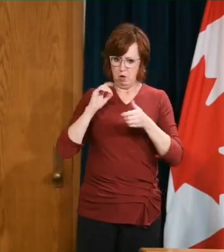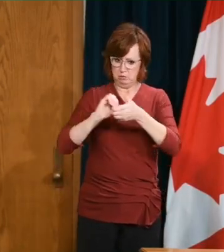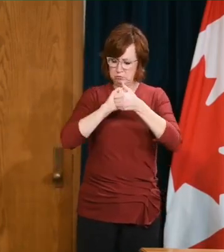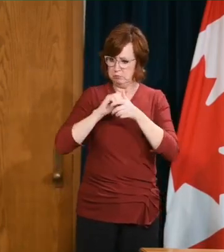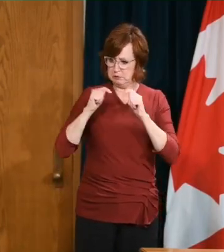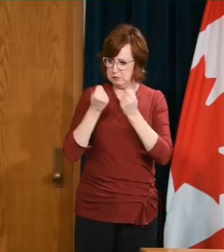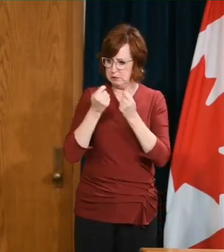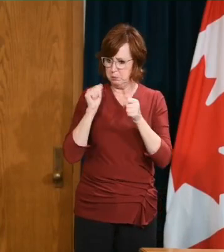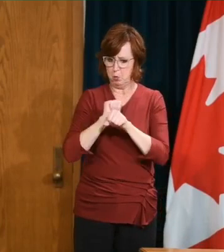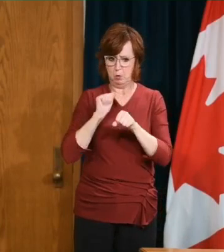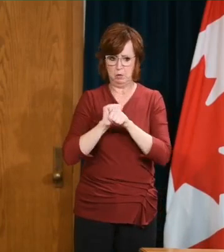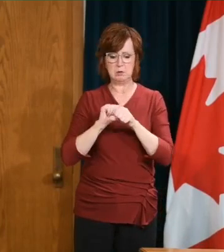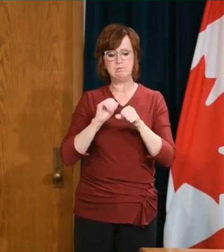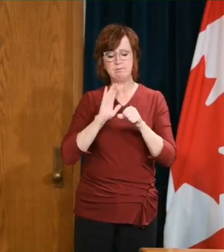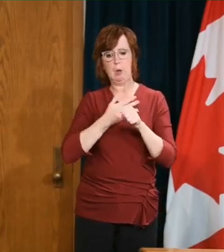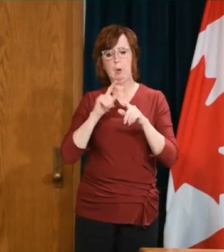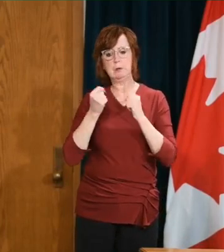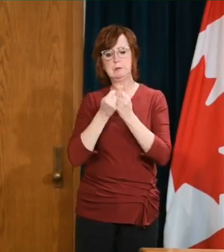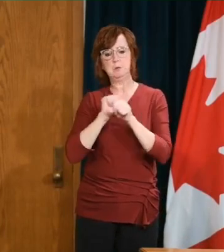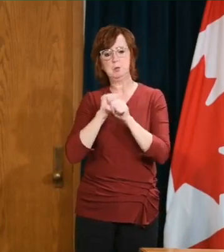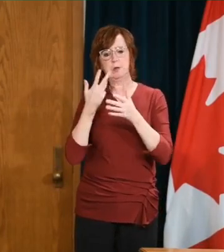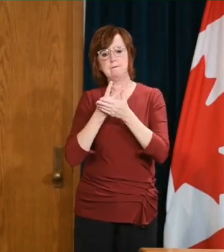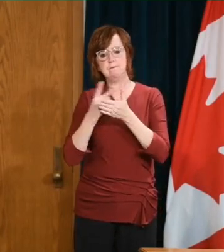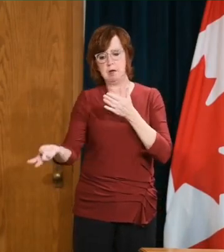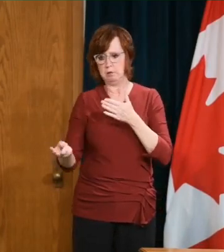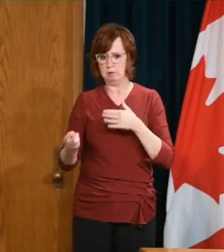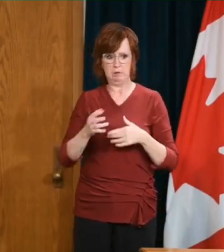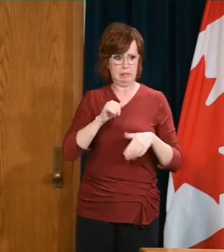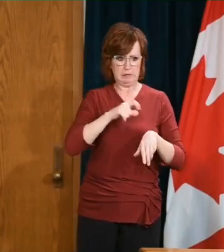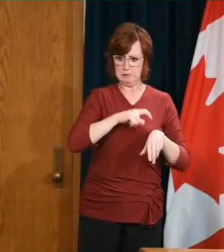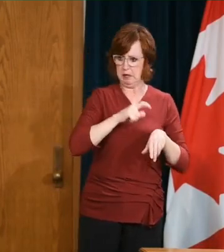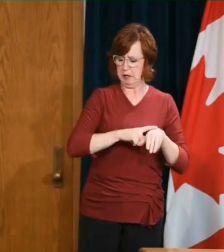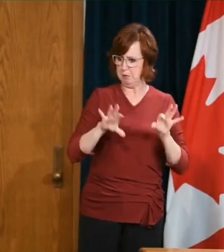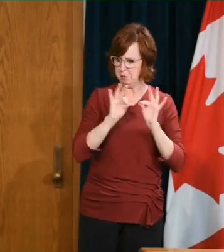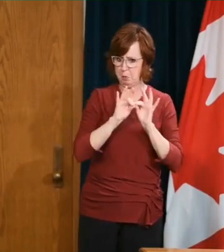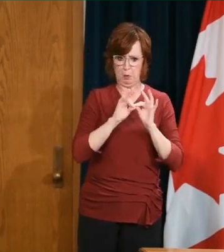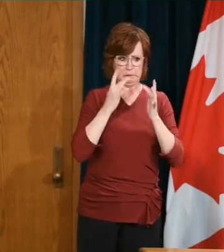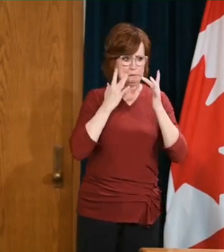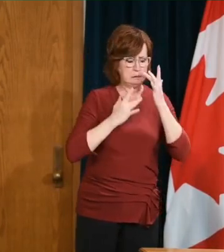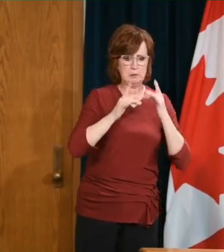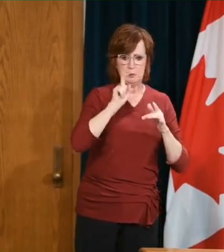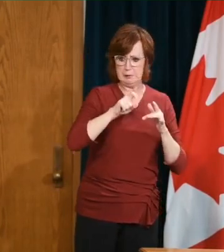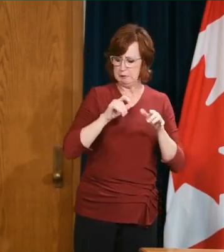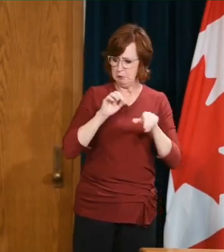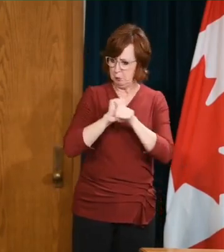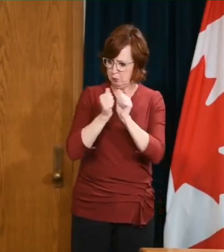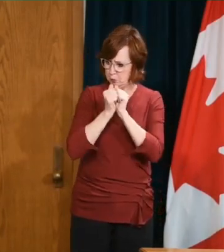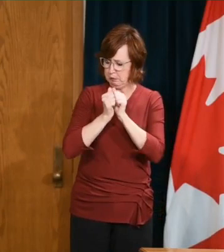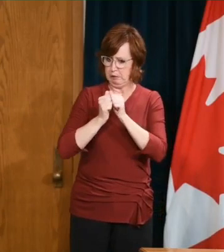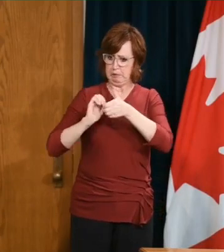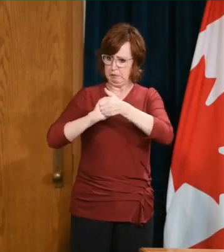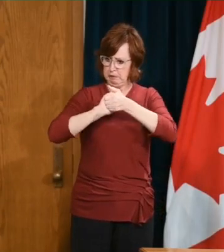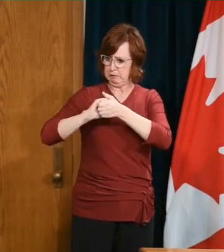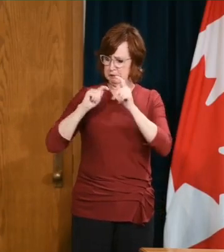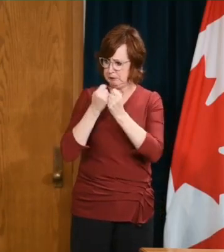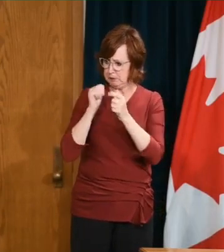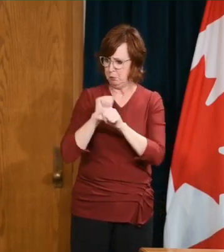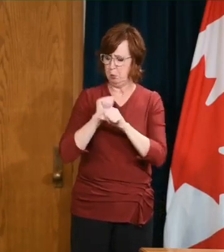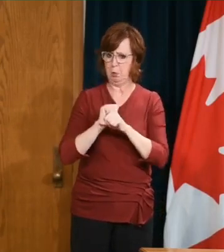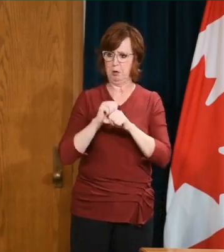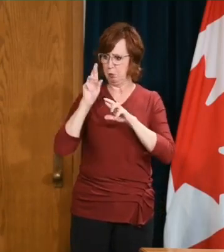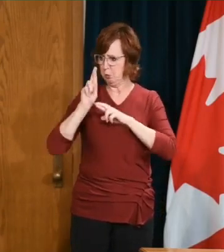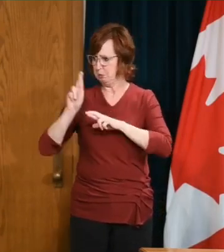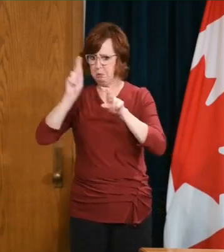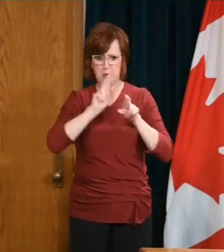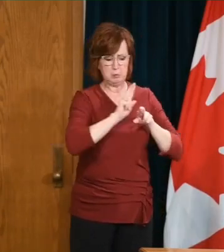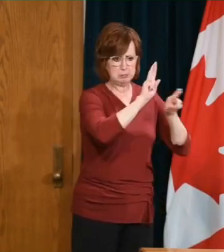Canada and the United States of America have long been each other's closest allies and closest partners. And under the leadership of